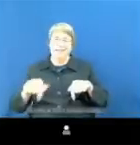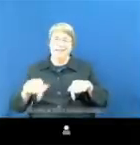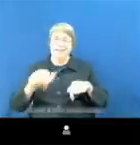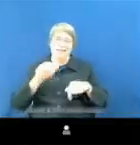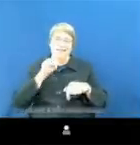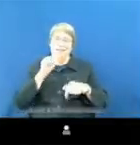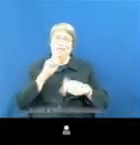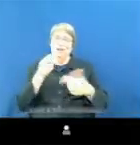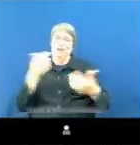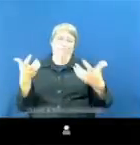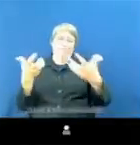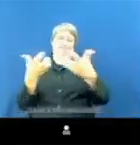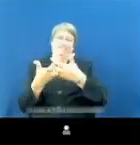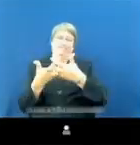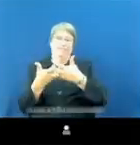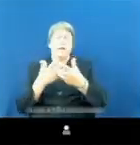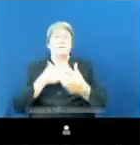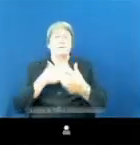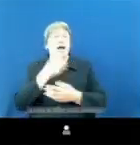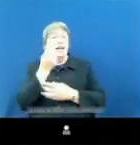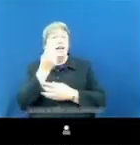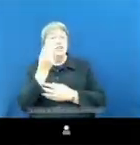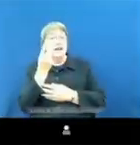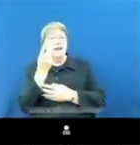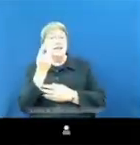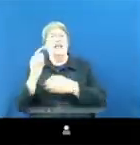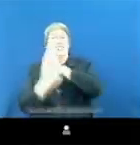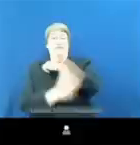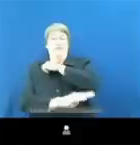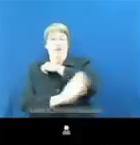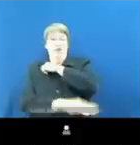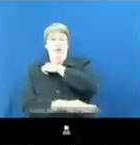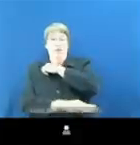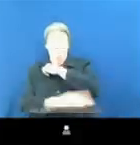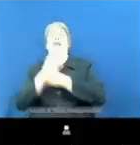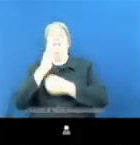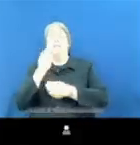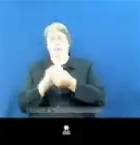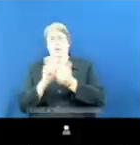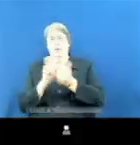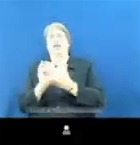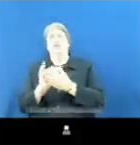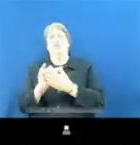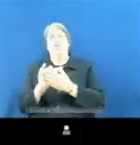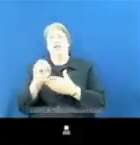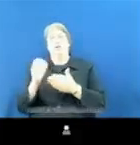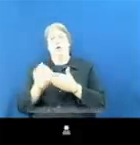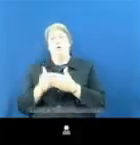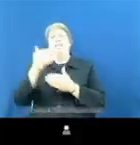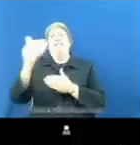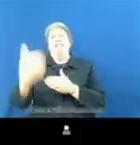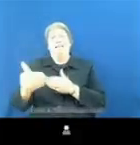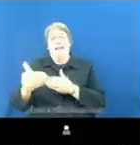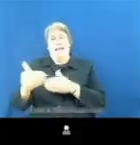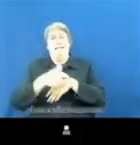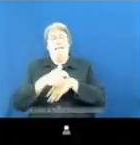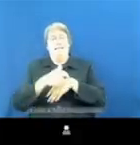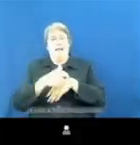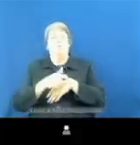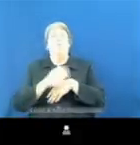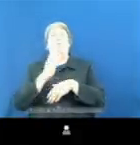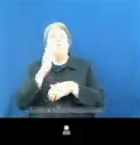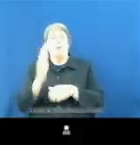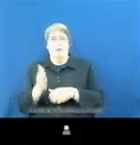My understanding is that will be changed this fall so that the next platform that we'll be using after the